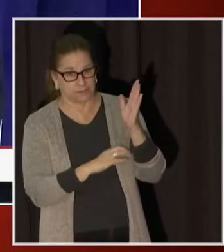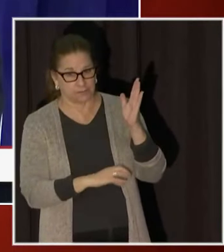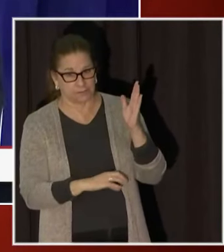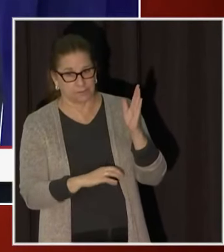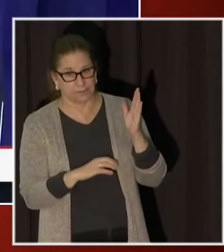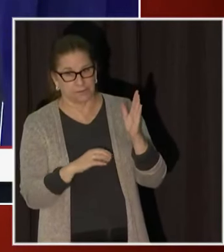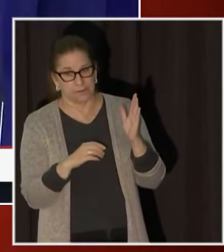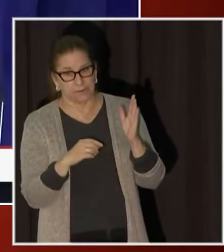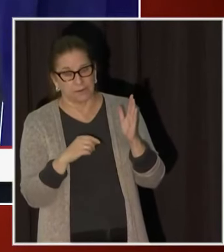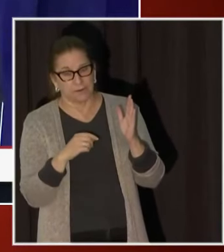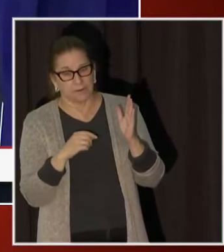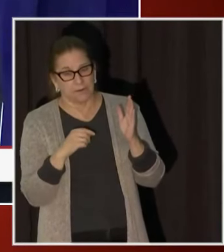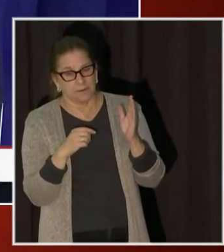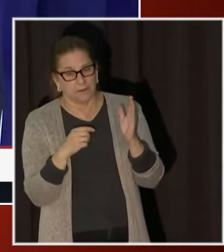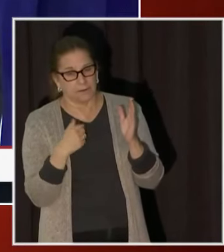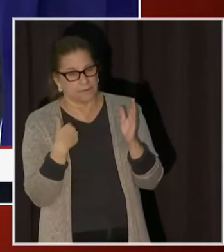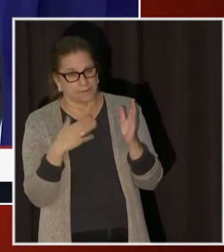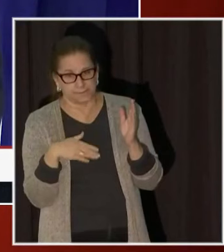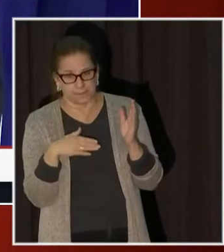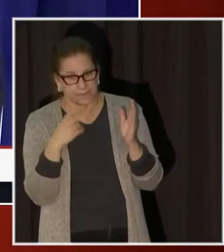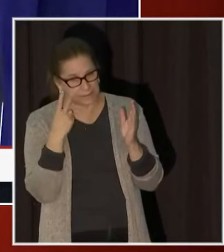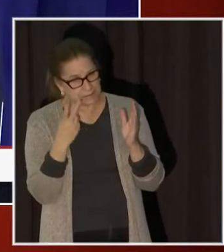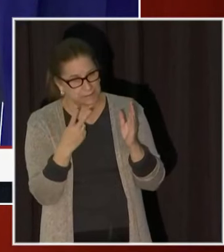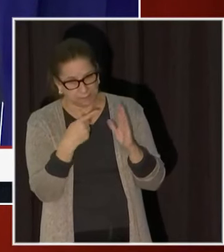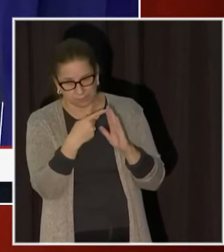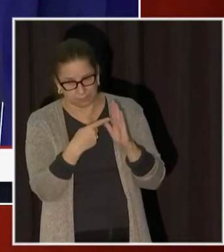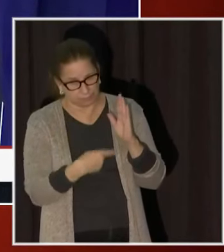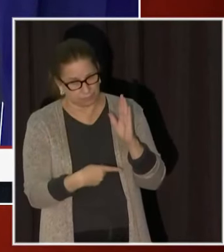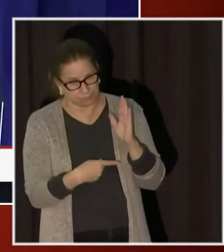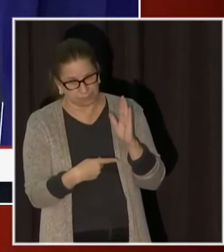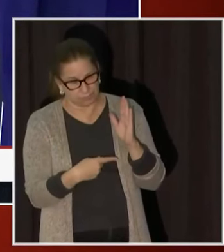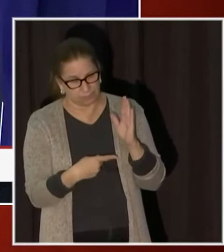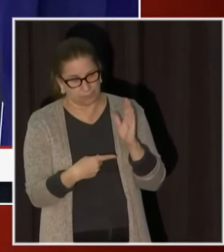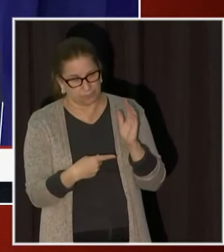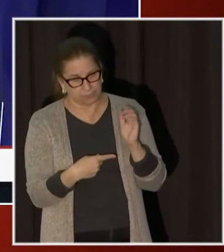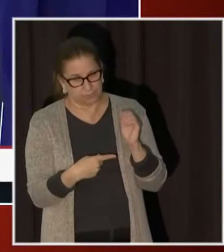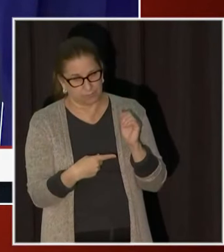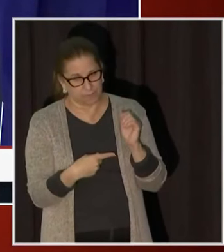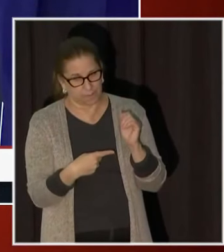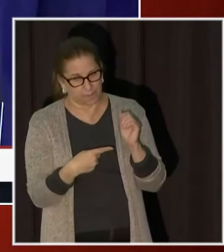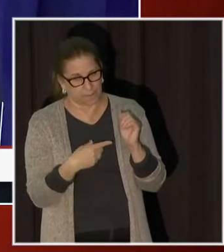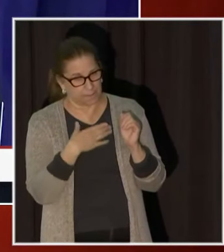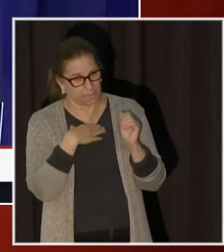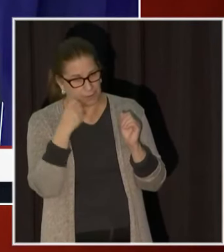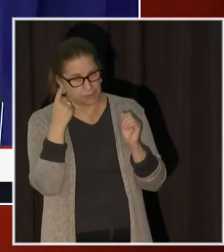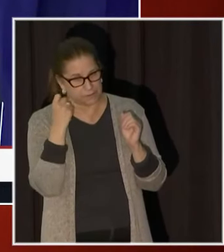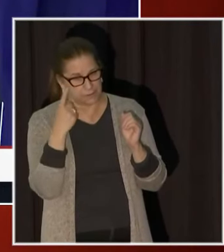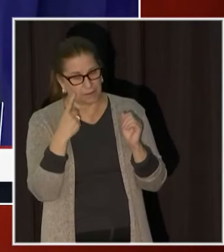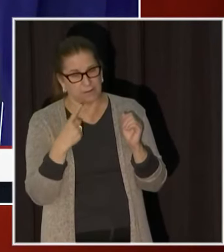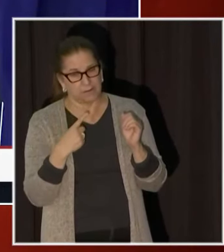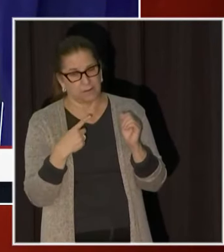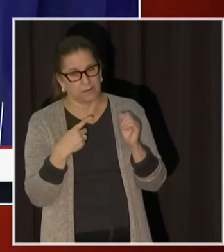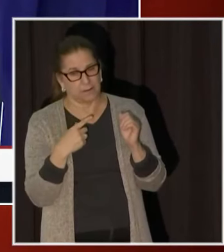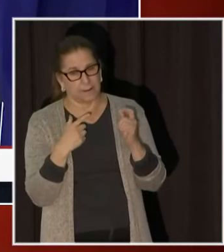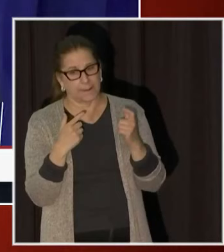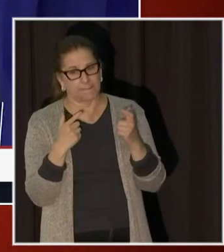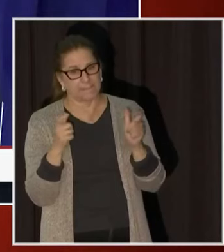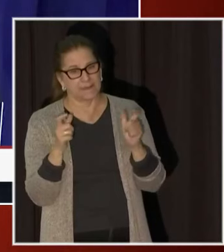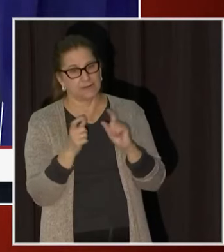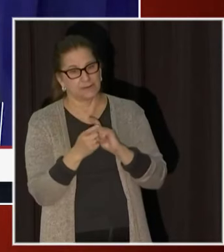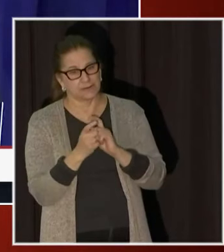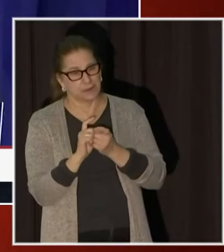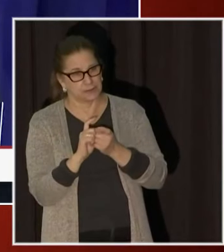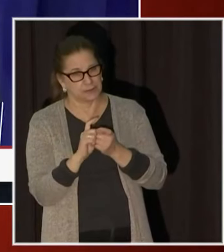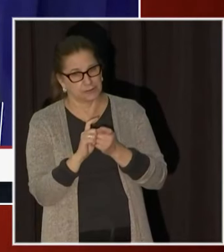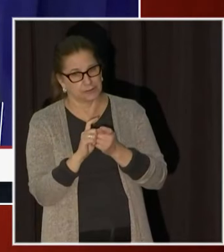the text of your omnibus bill. Should be similar. Is it my understanding that the only major change that